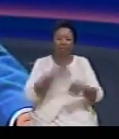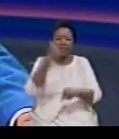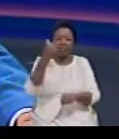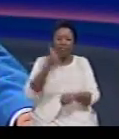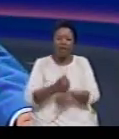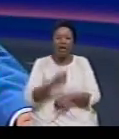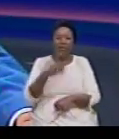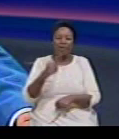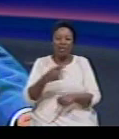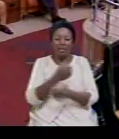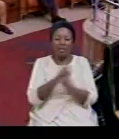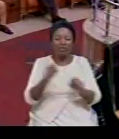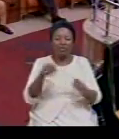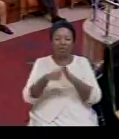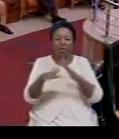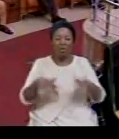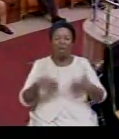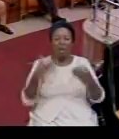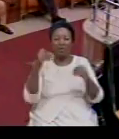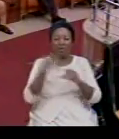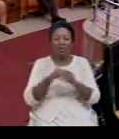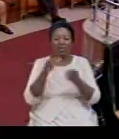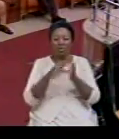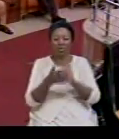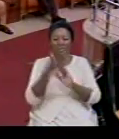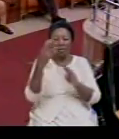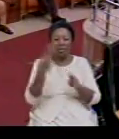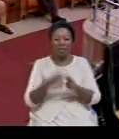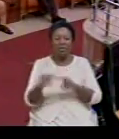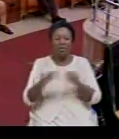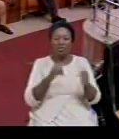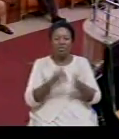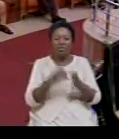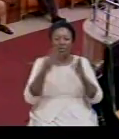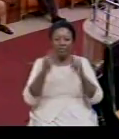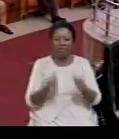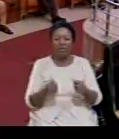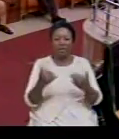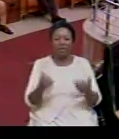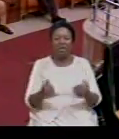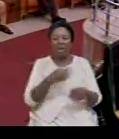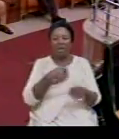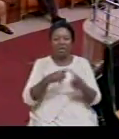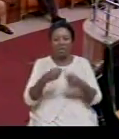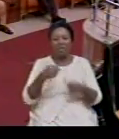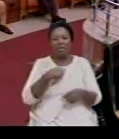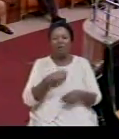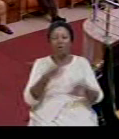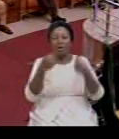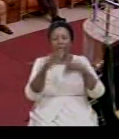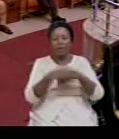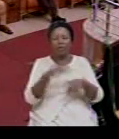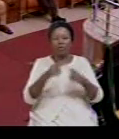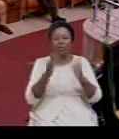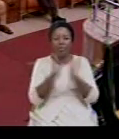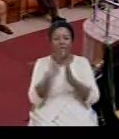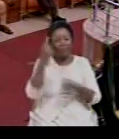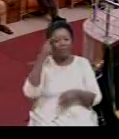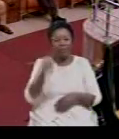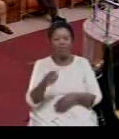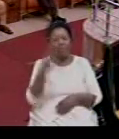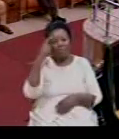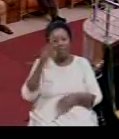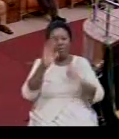the salvation in your life in Jesus. Let's do this quickly, and then I'll come back to pray for you that all